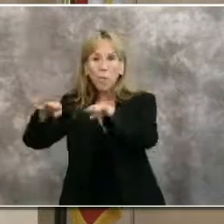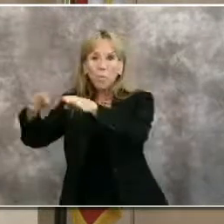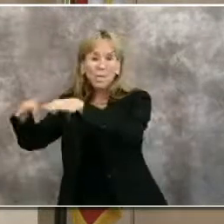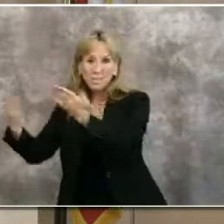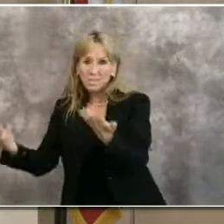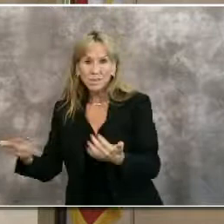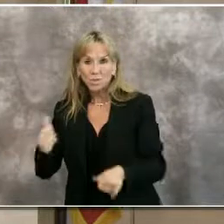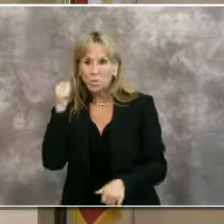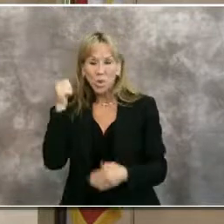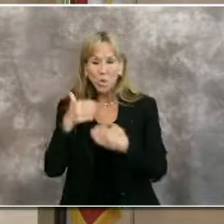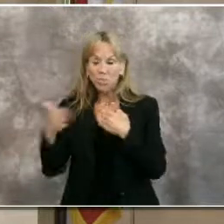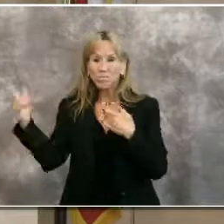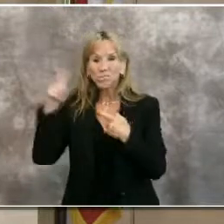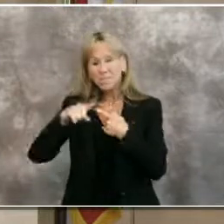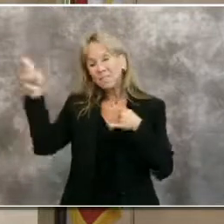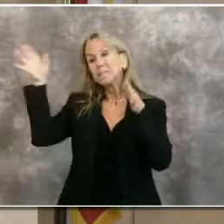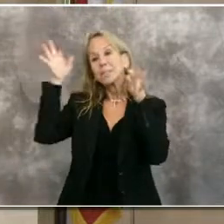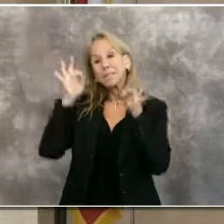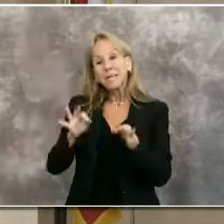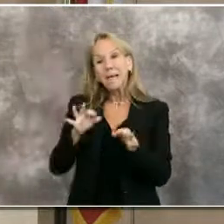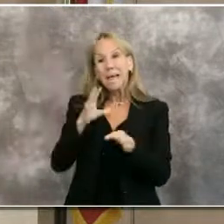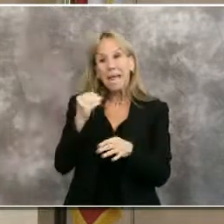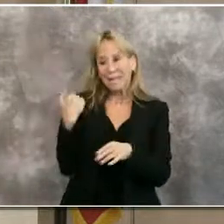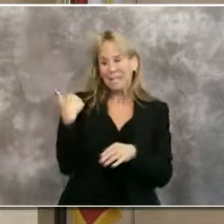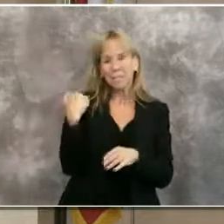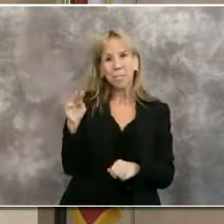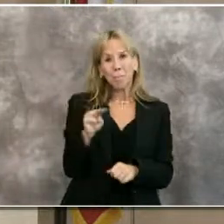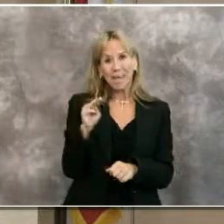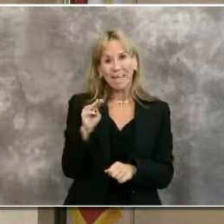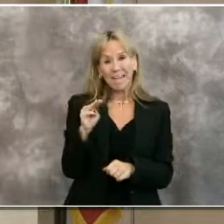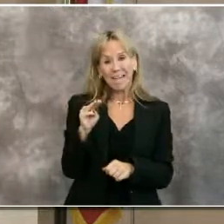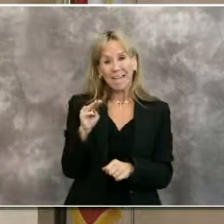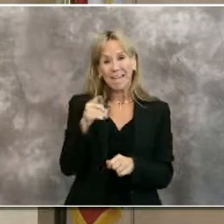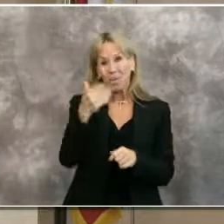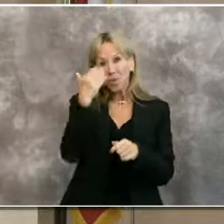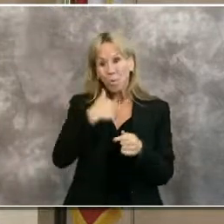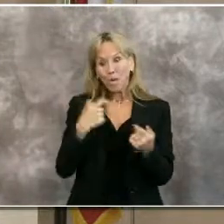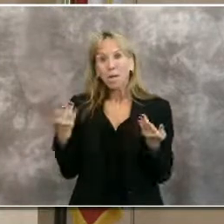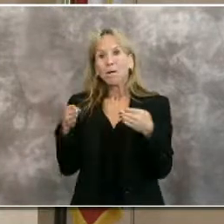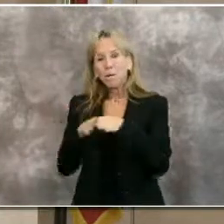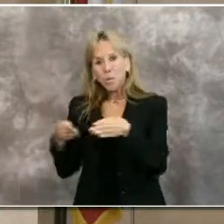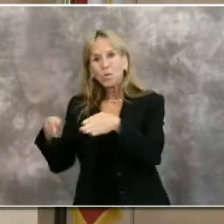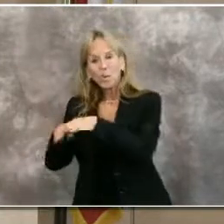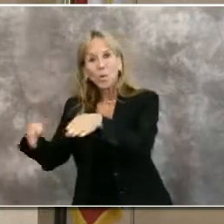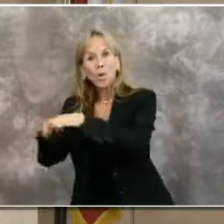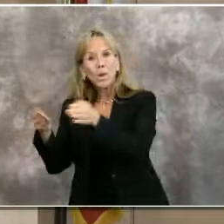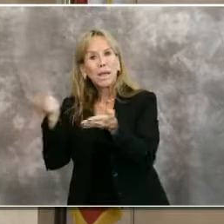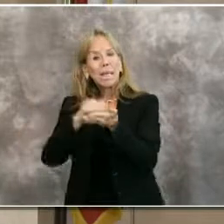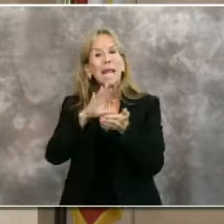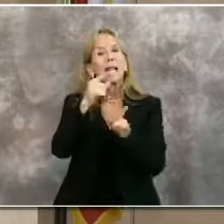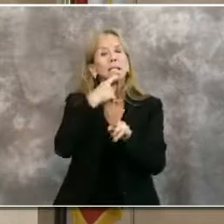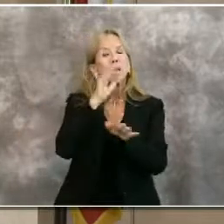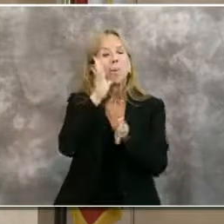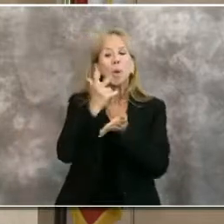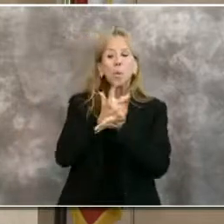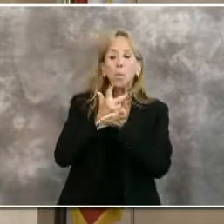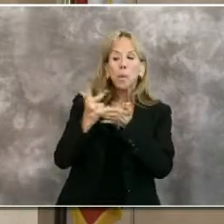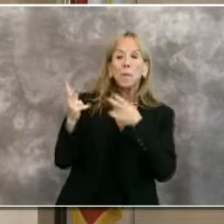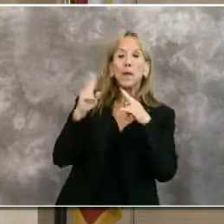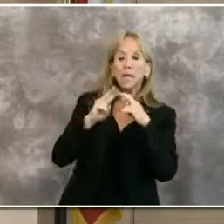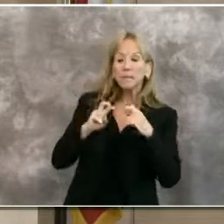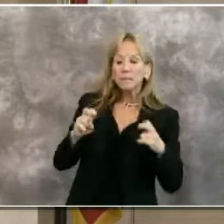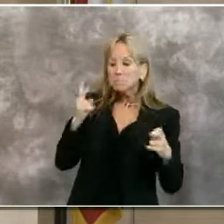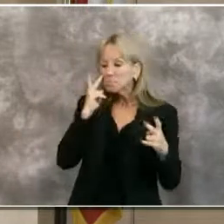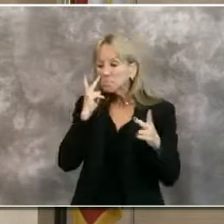were additional closures made on Monday, even the three-week assessment period is